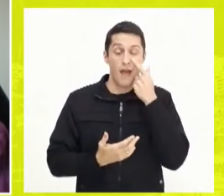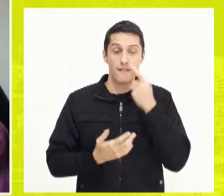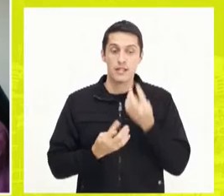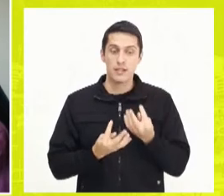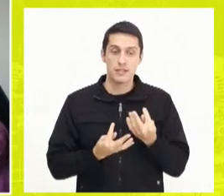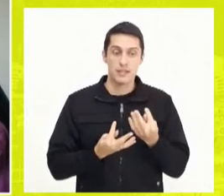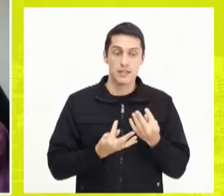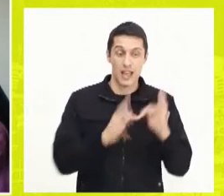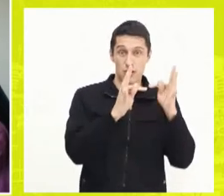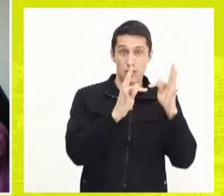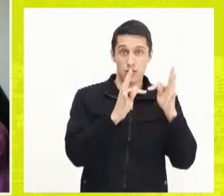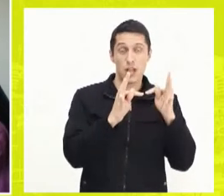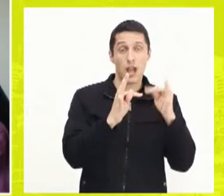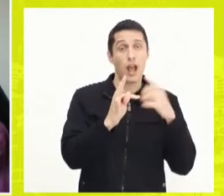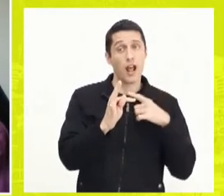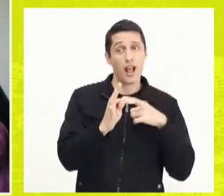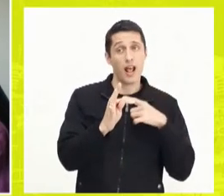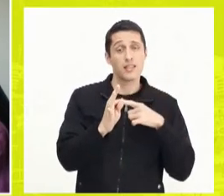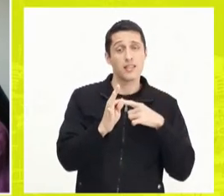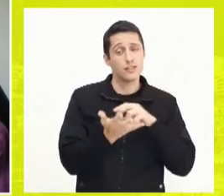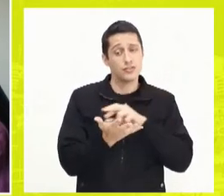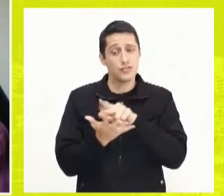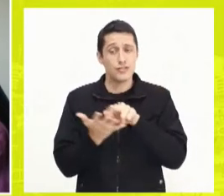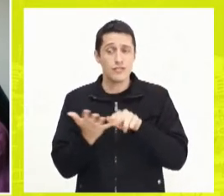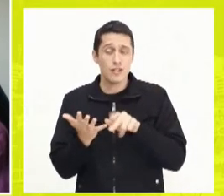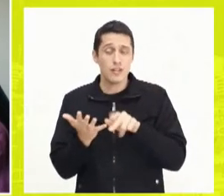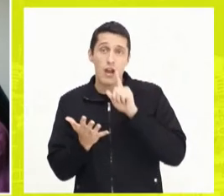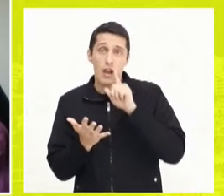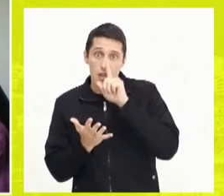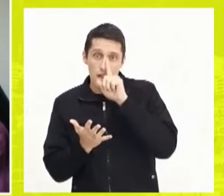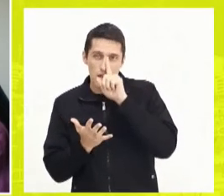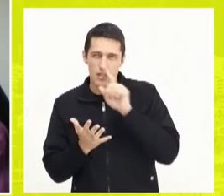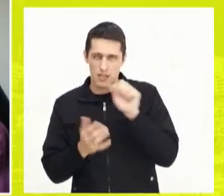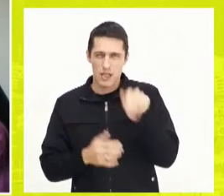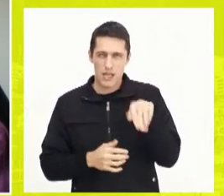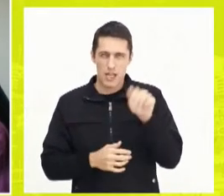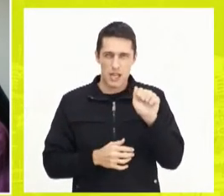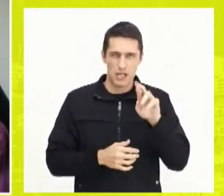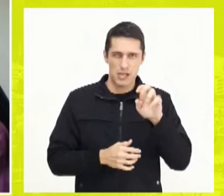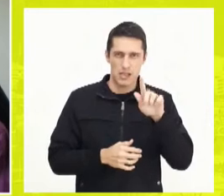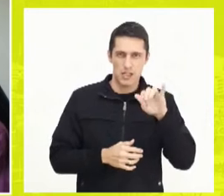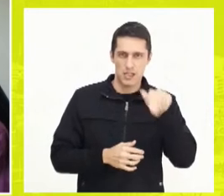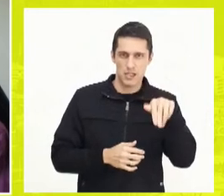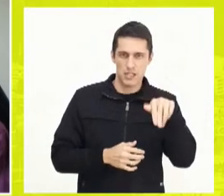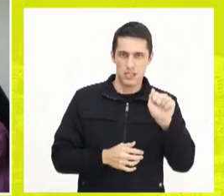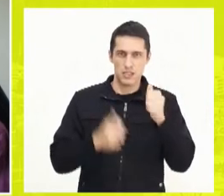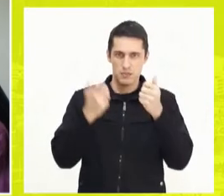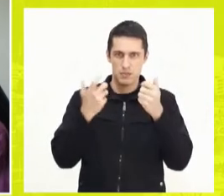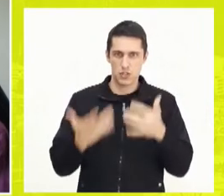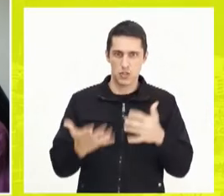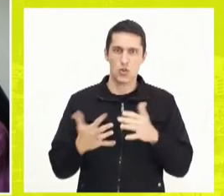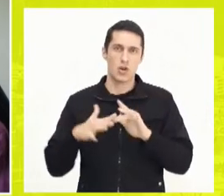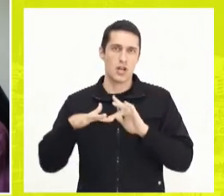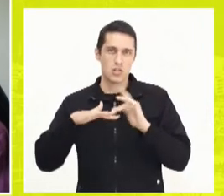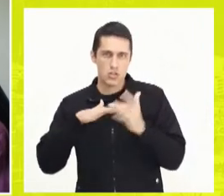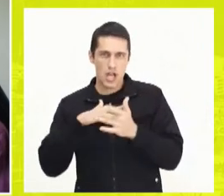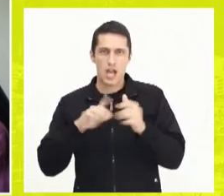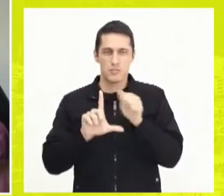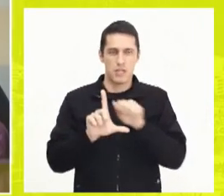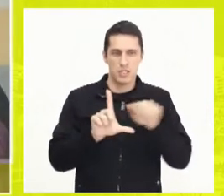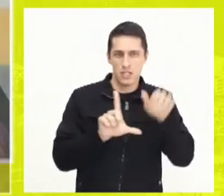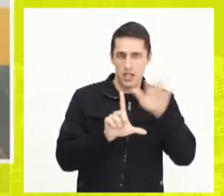standpoint uh that's what he was talking about some of the social media the